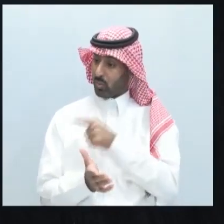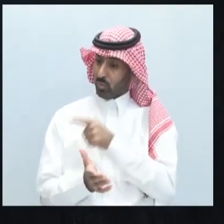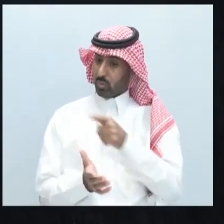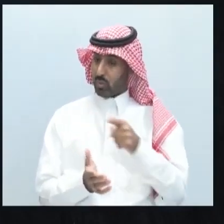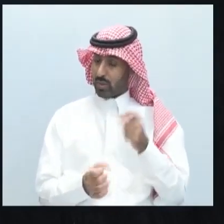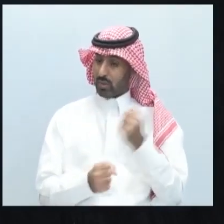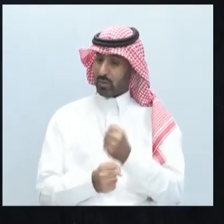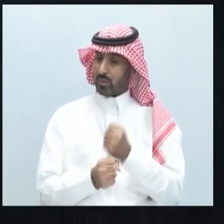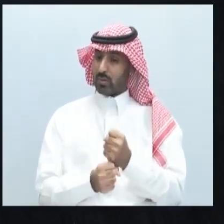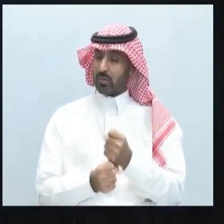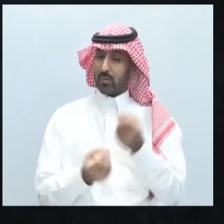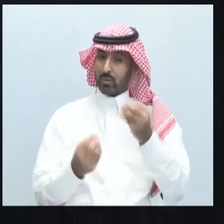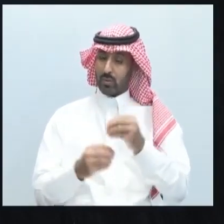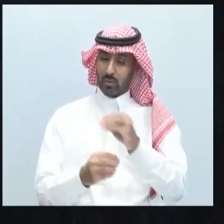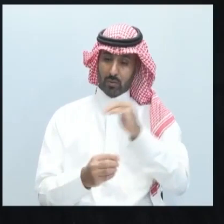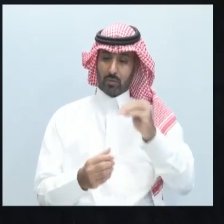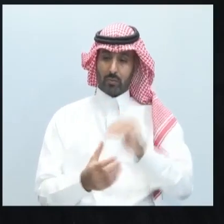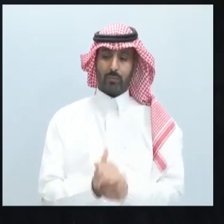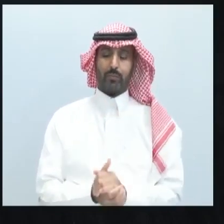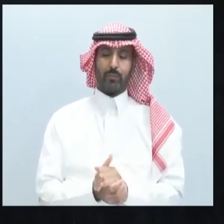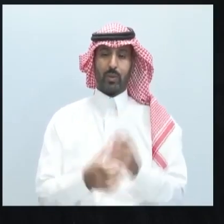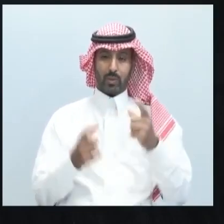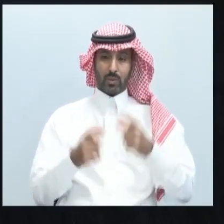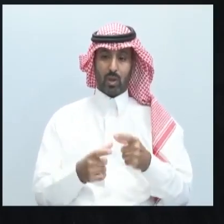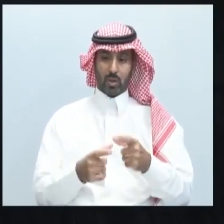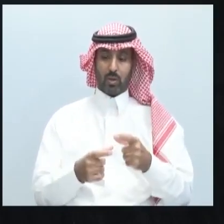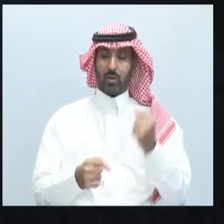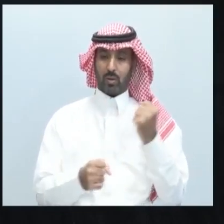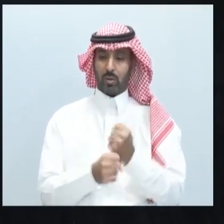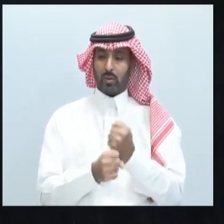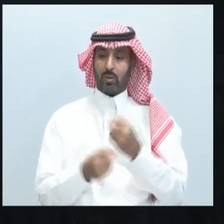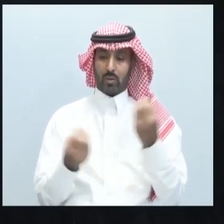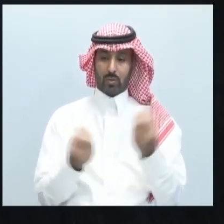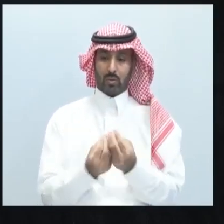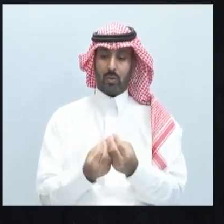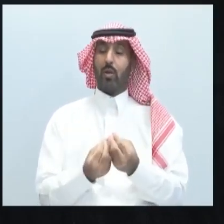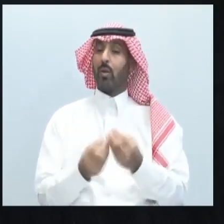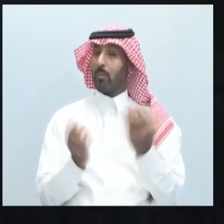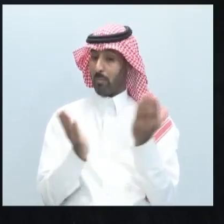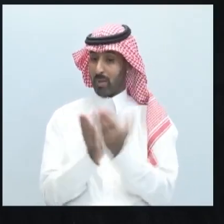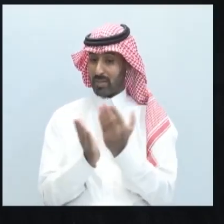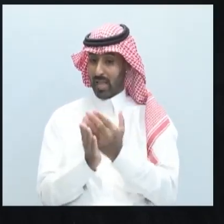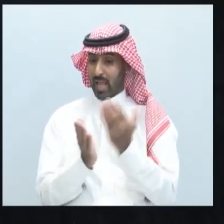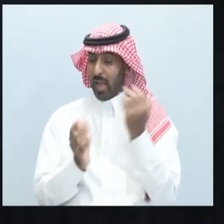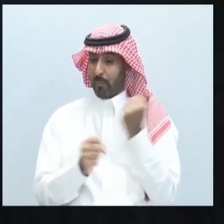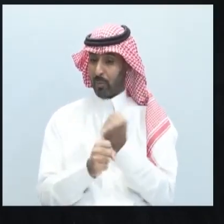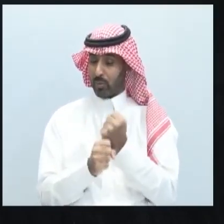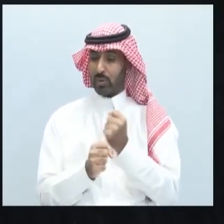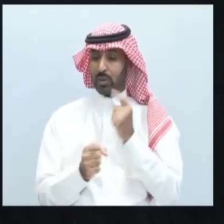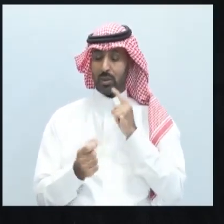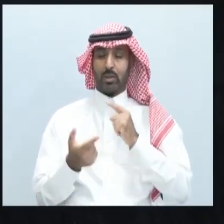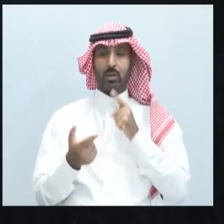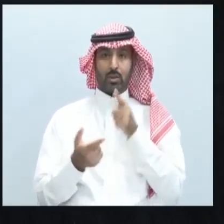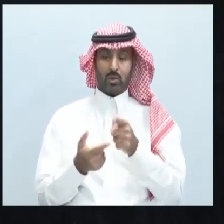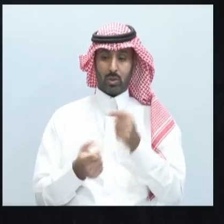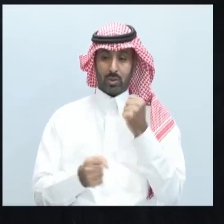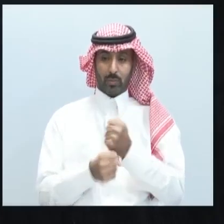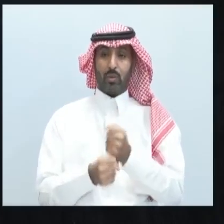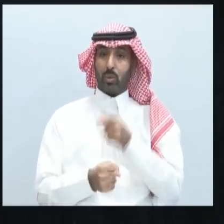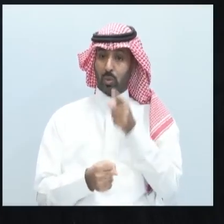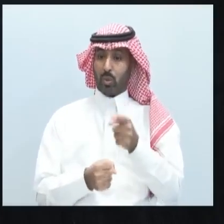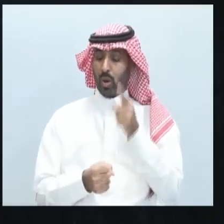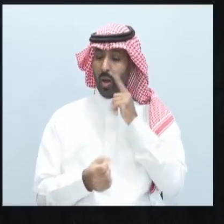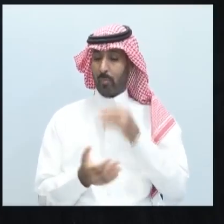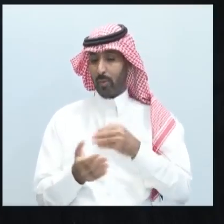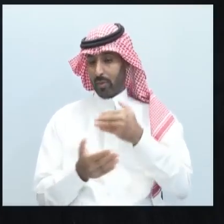in many things as long as you are teaming up. Now, for example, school projects or work or something that you are doing or a